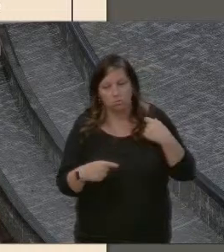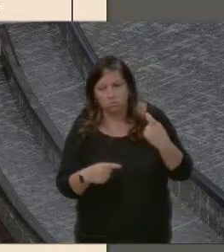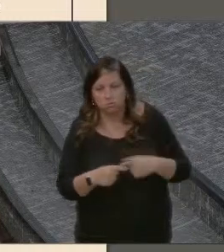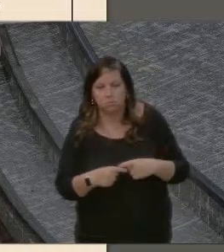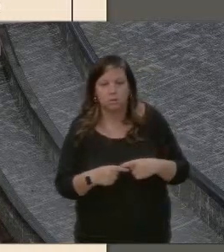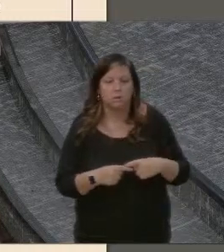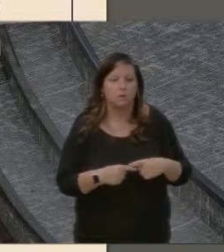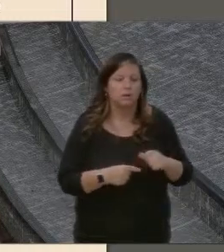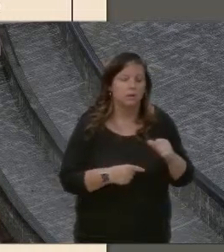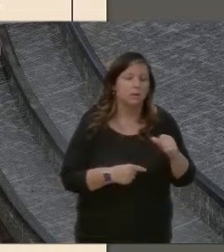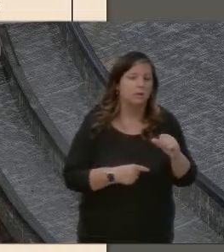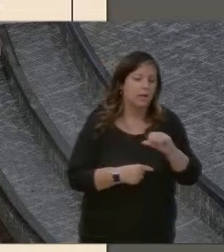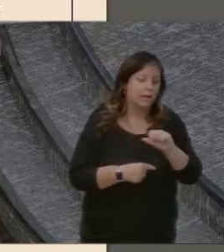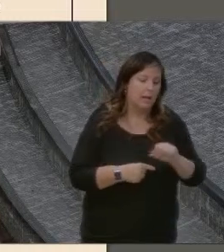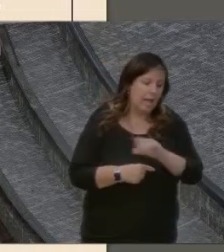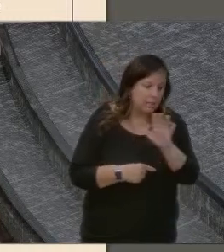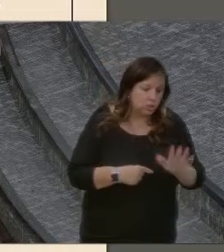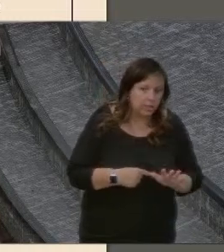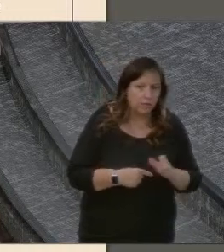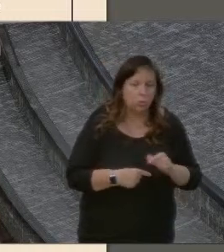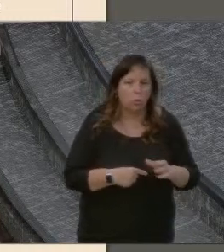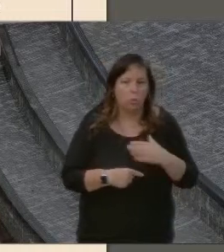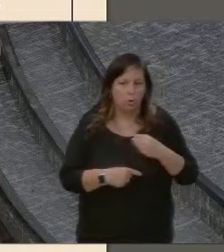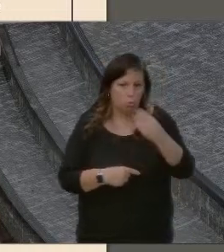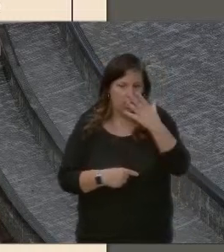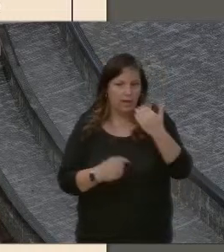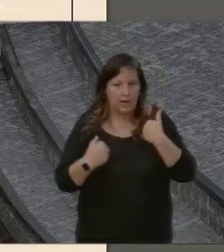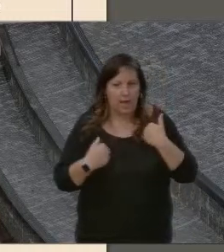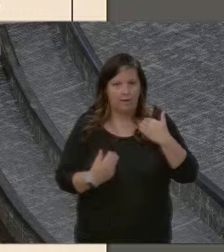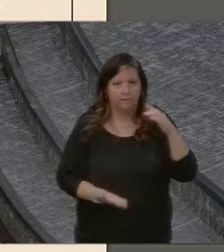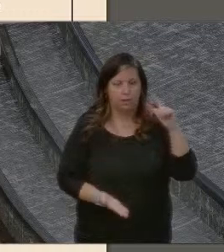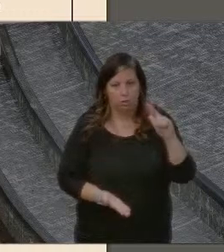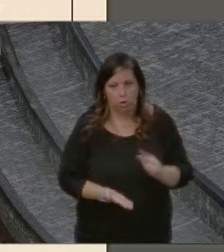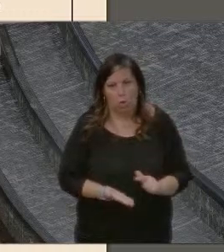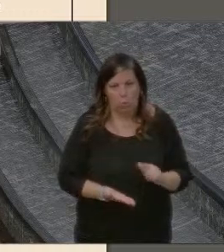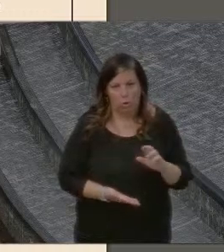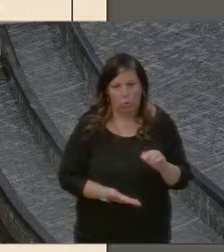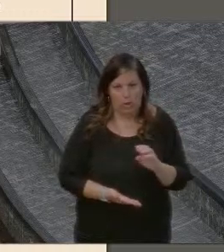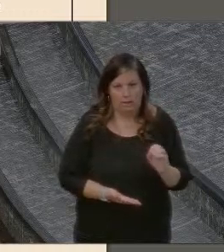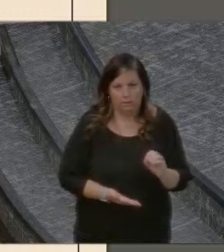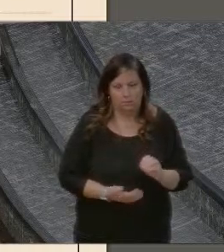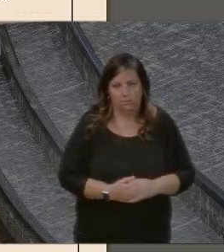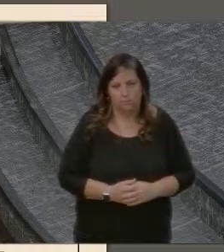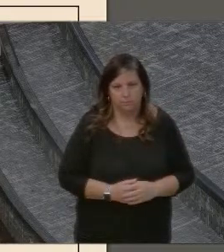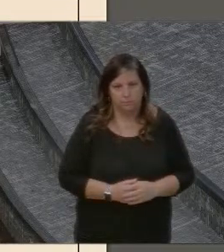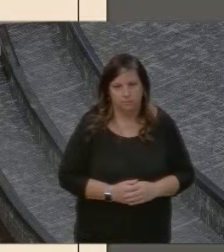lower rates, especially our white and Asian students.